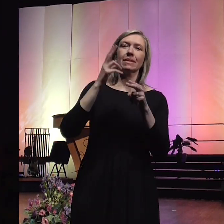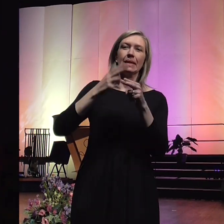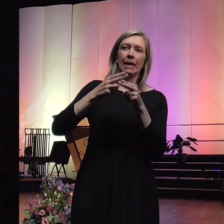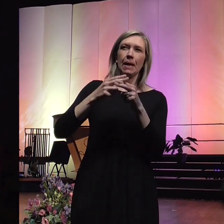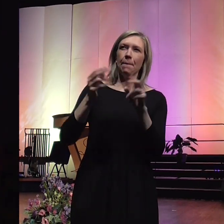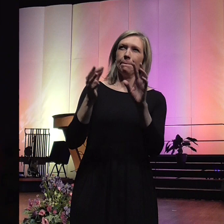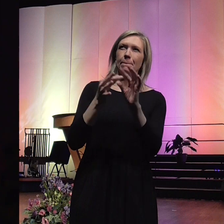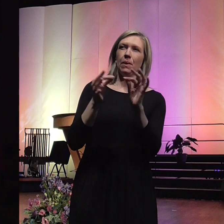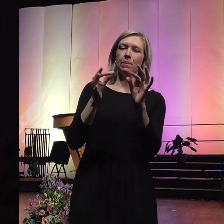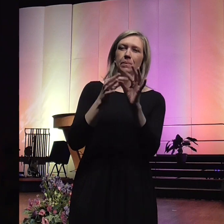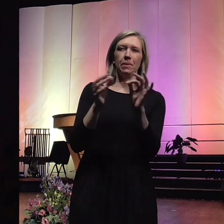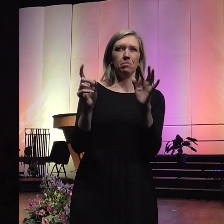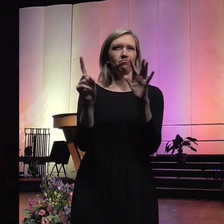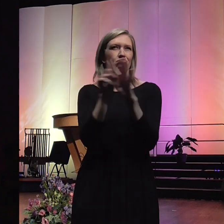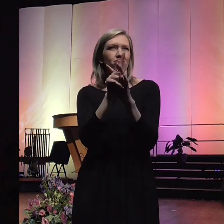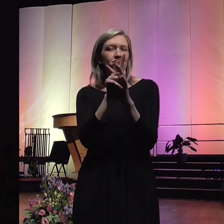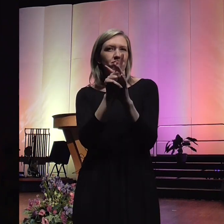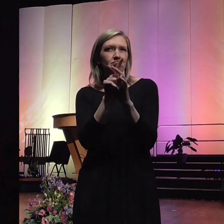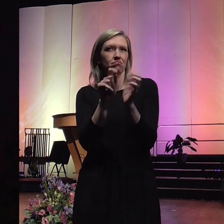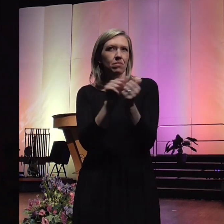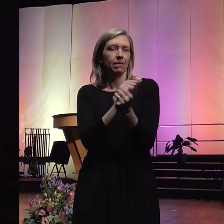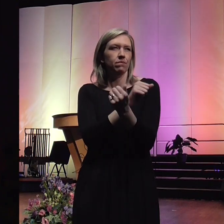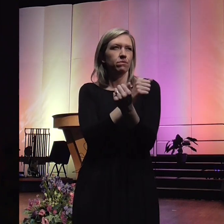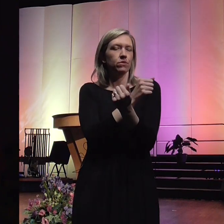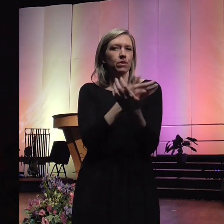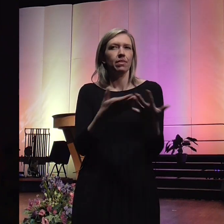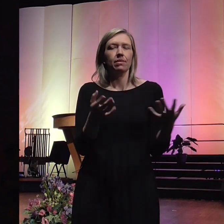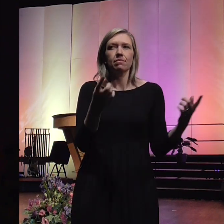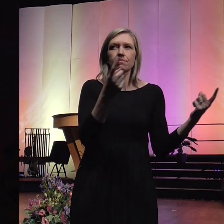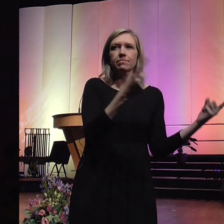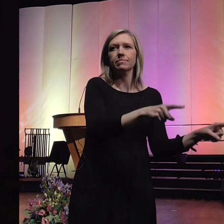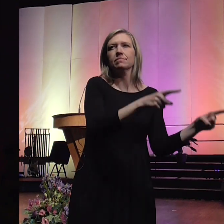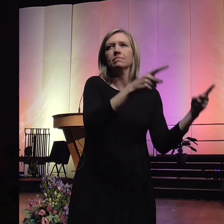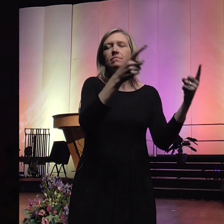your name and it all came